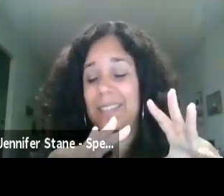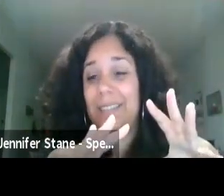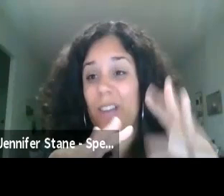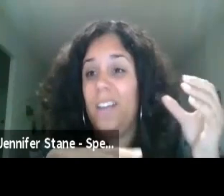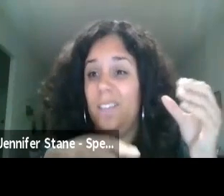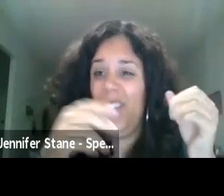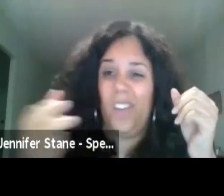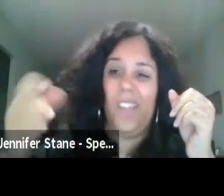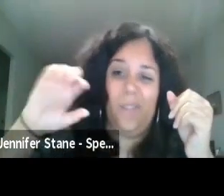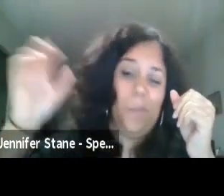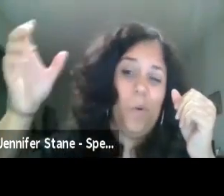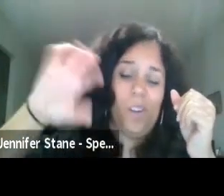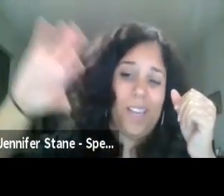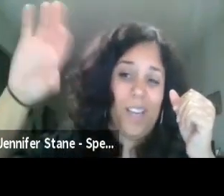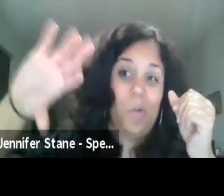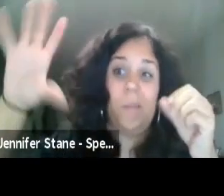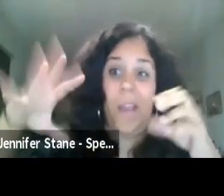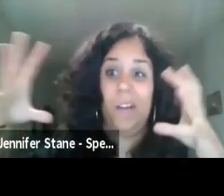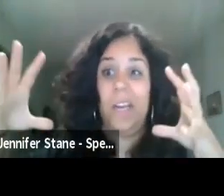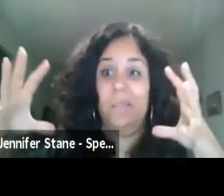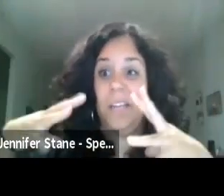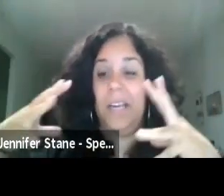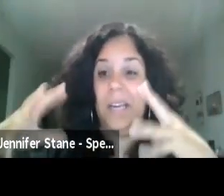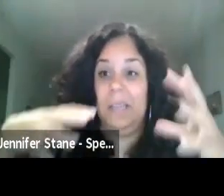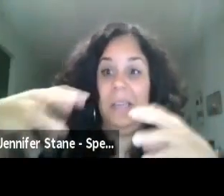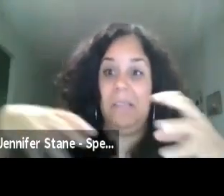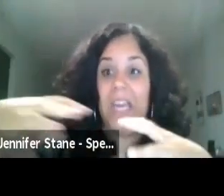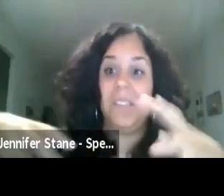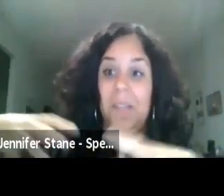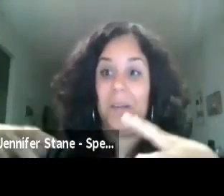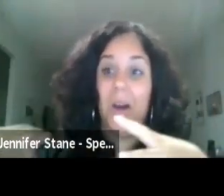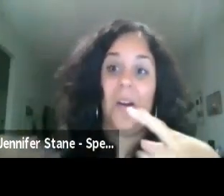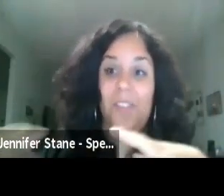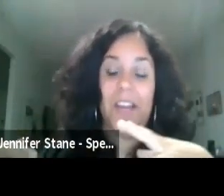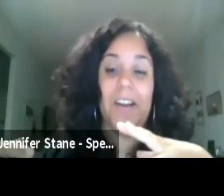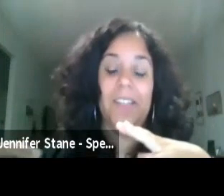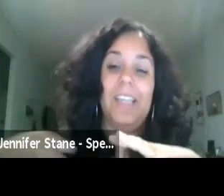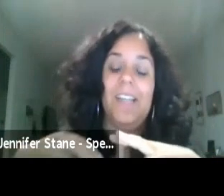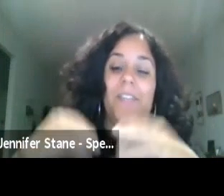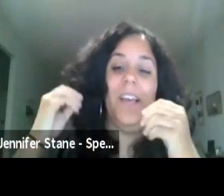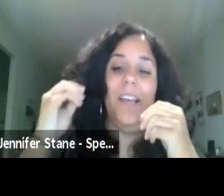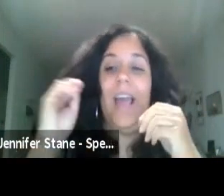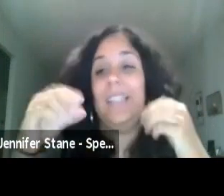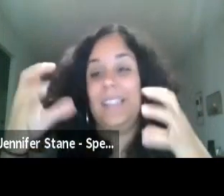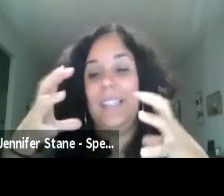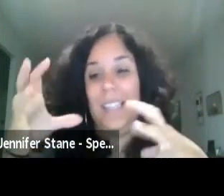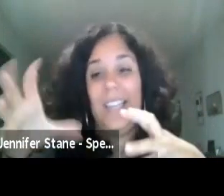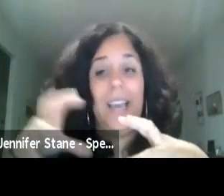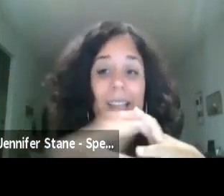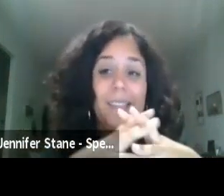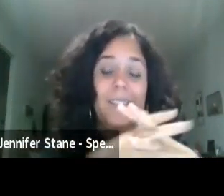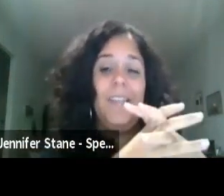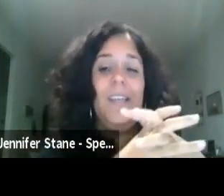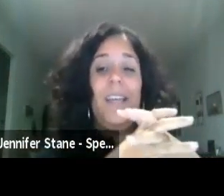acid, right? You know, like if you pour like a Coke on a battery, right, and it like eats the gunk off of there, the acid that's